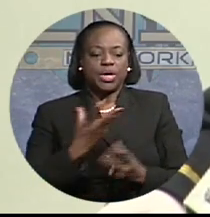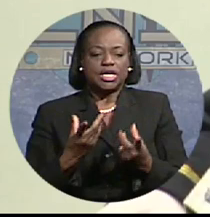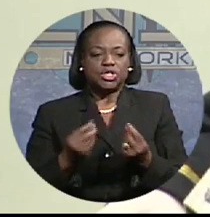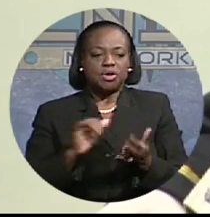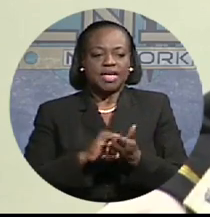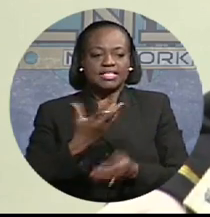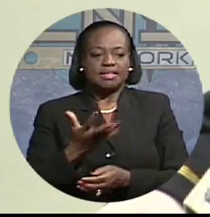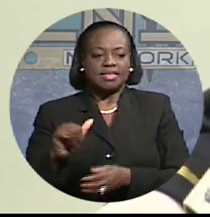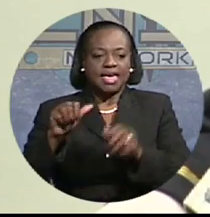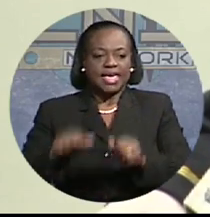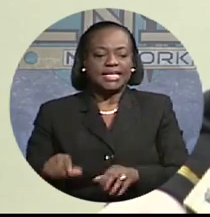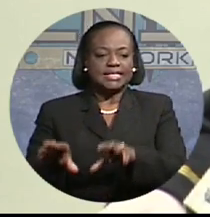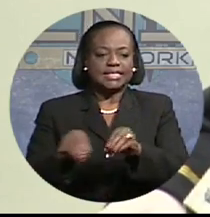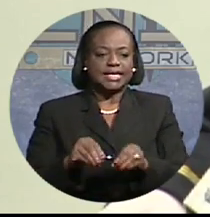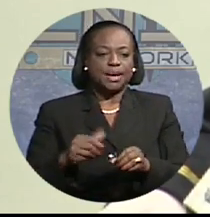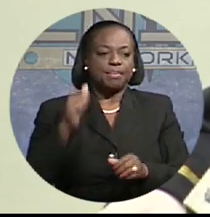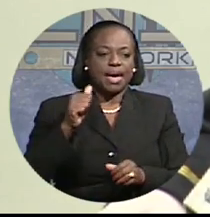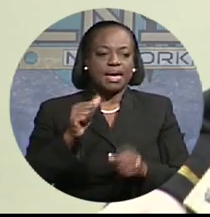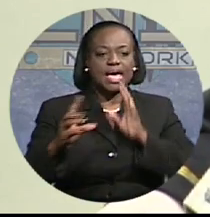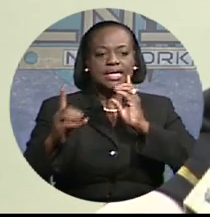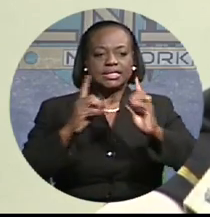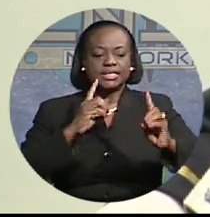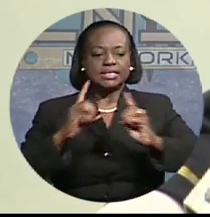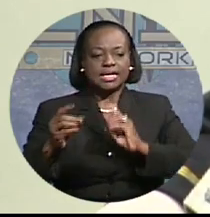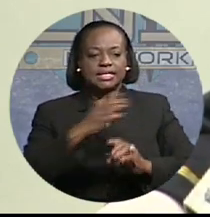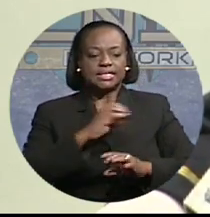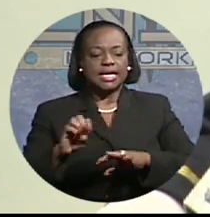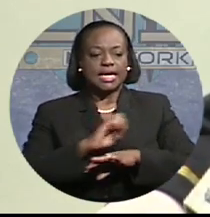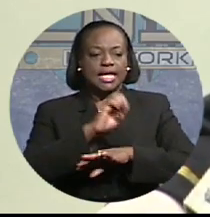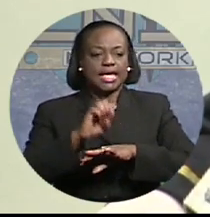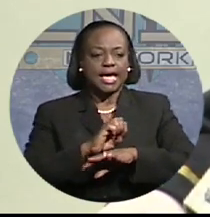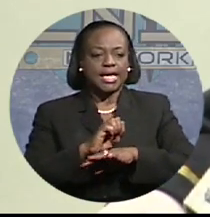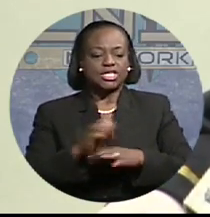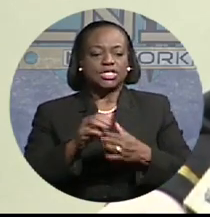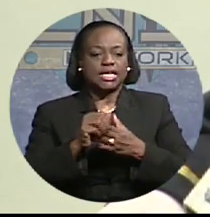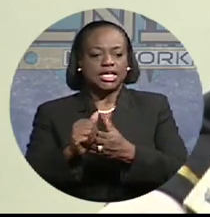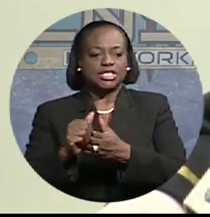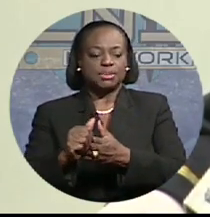back and discuss and engage the leadership back here,